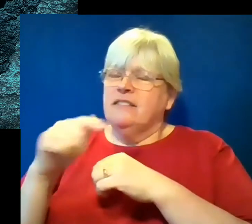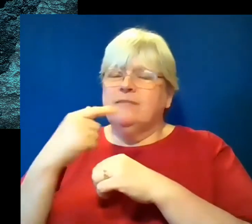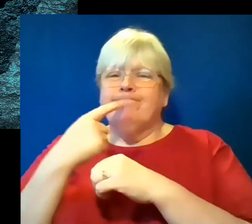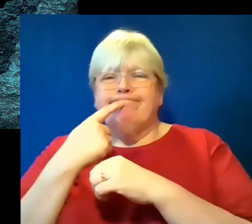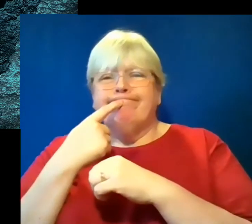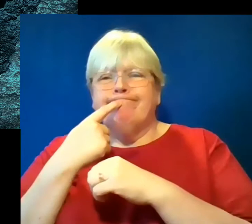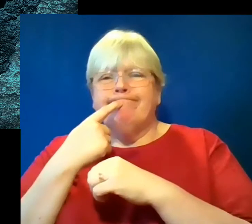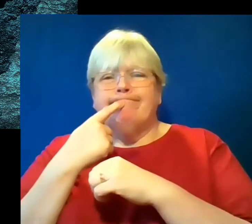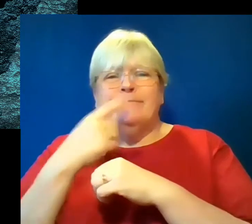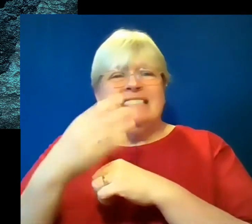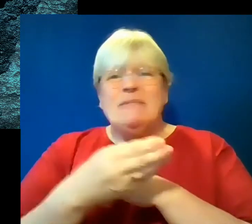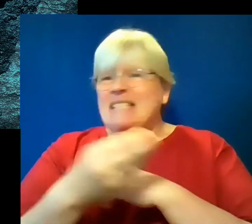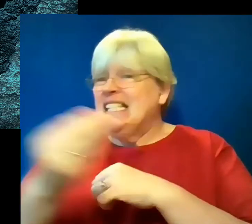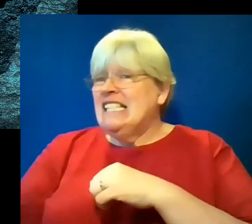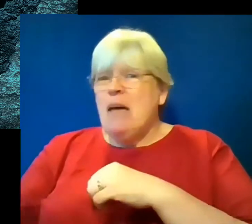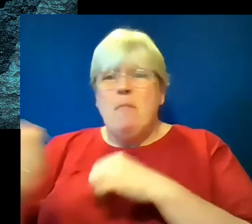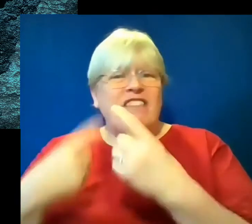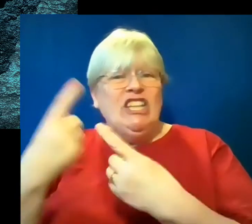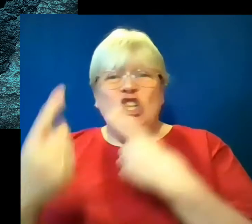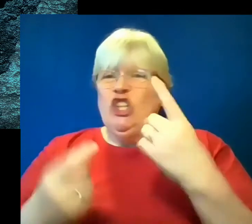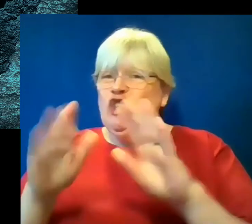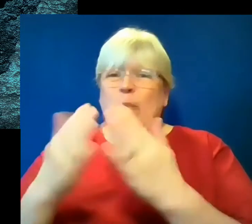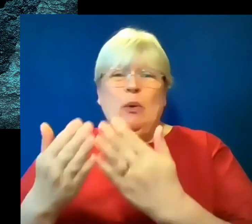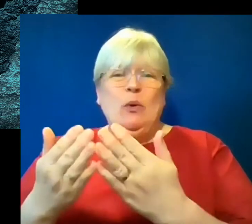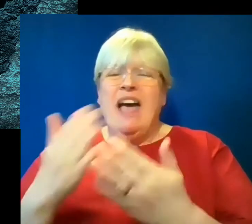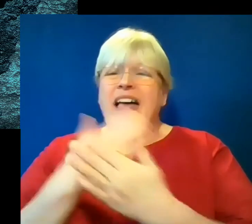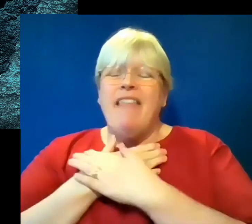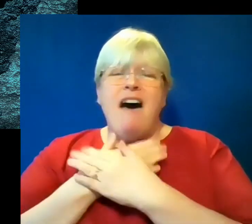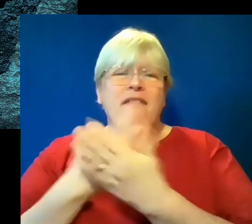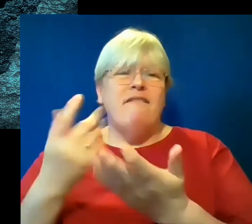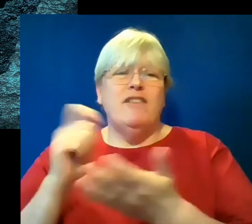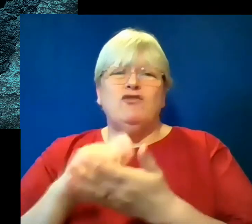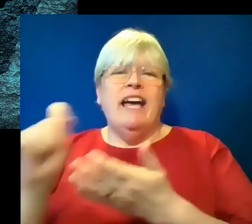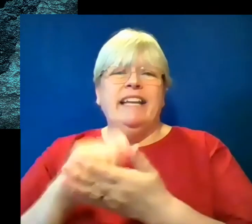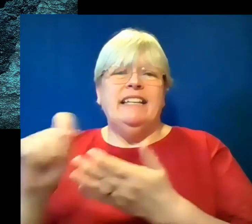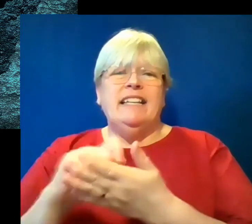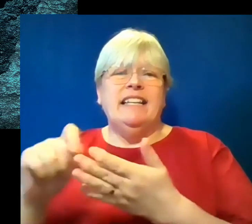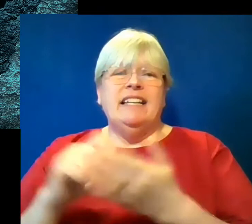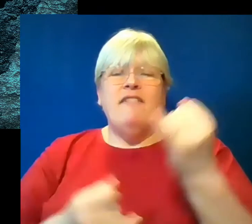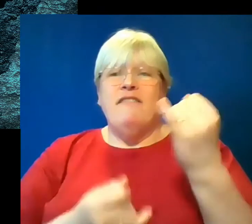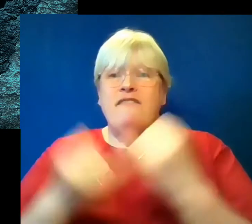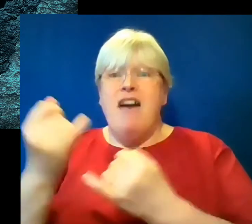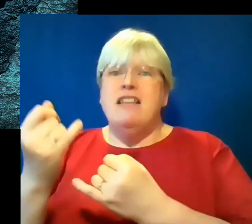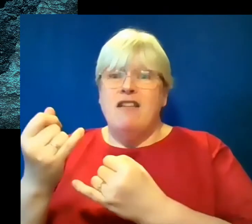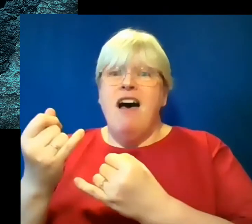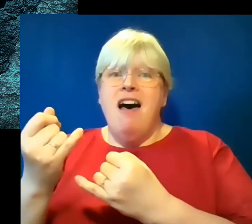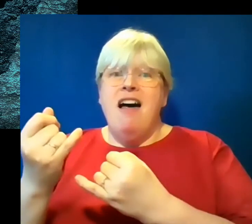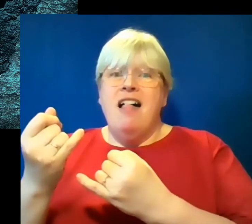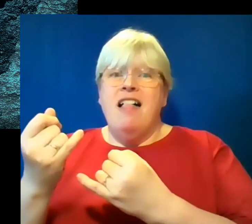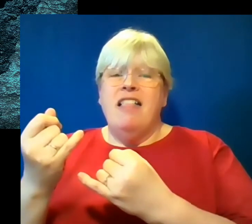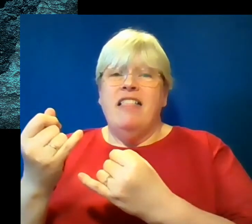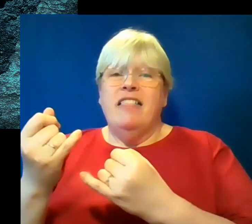I've loved writing in every book. Like I loved writing, there's a final showdown